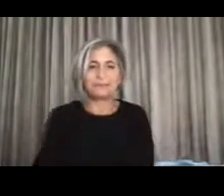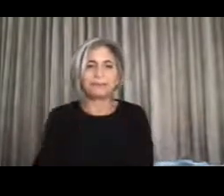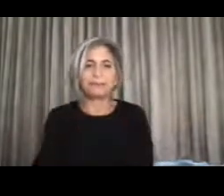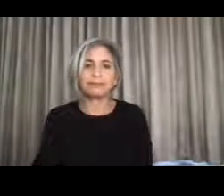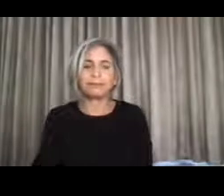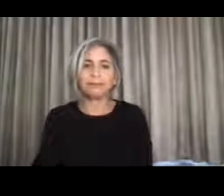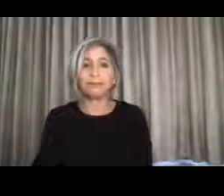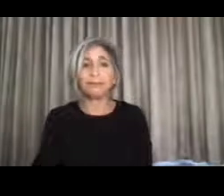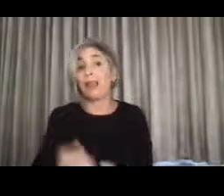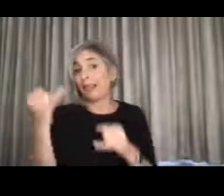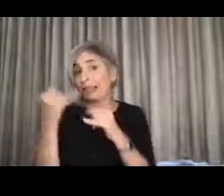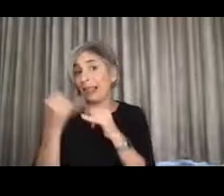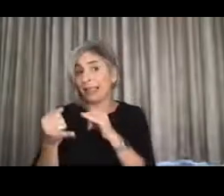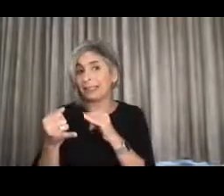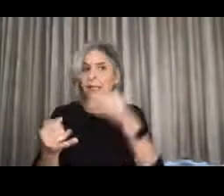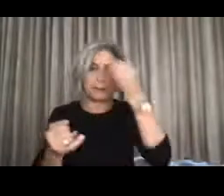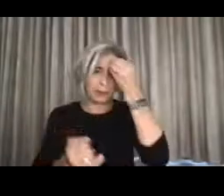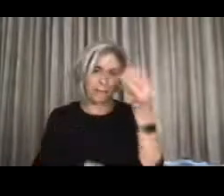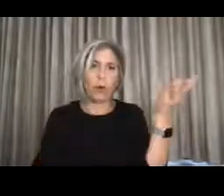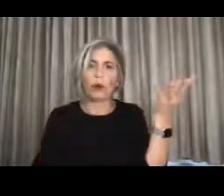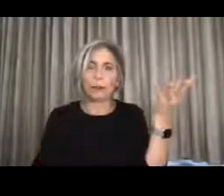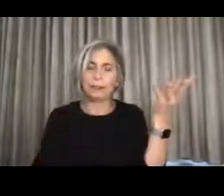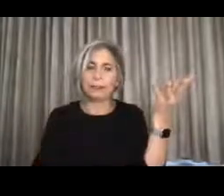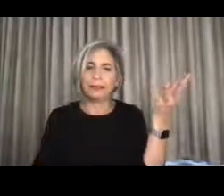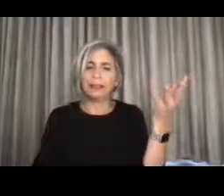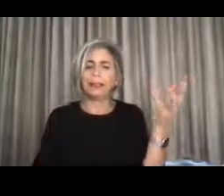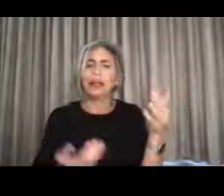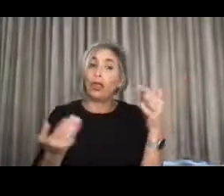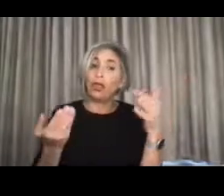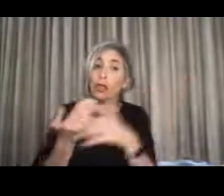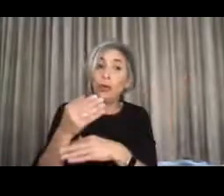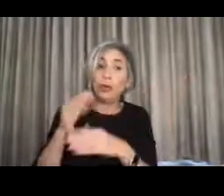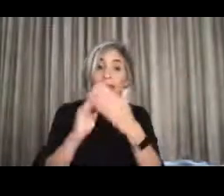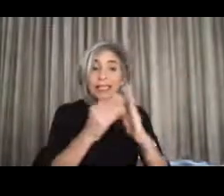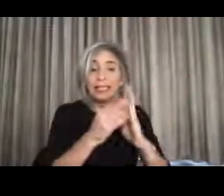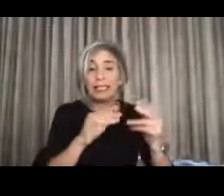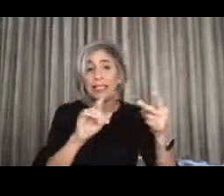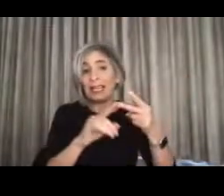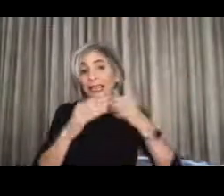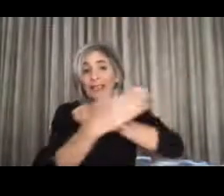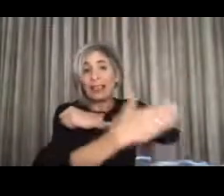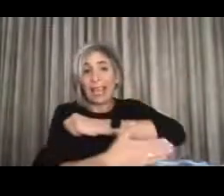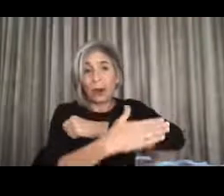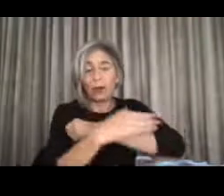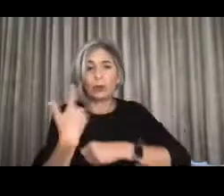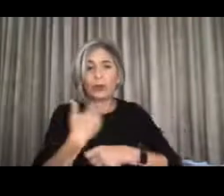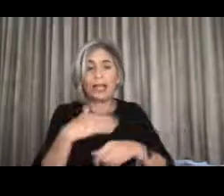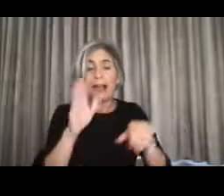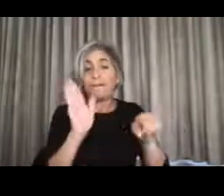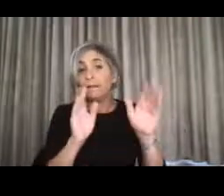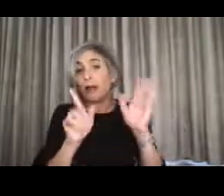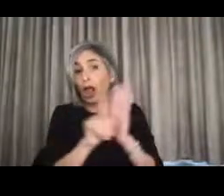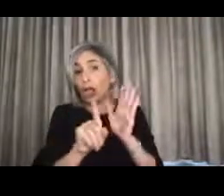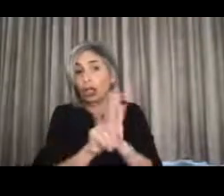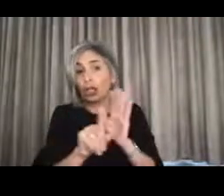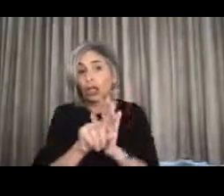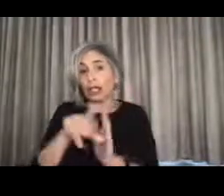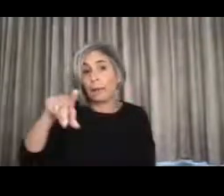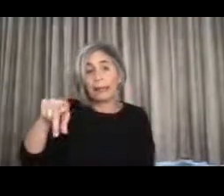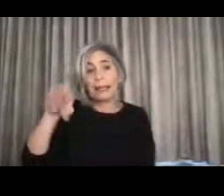And then finally, be informed. So there are great tools through the city and through the county. At the county, we have Alert PBC, which is just a great way to